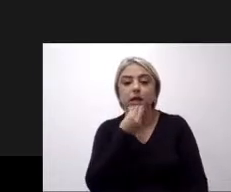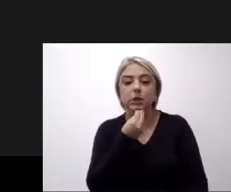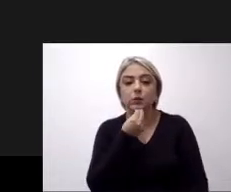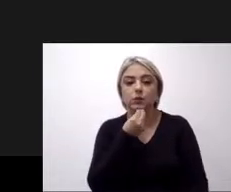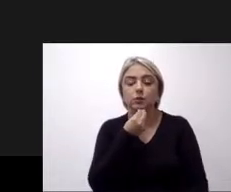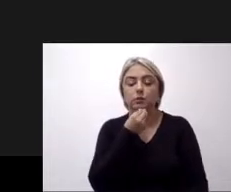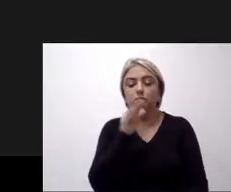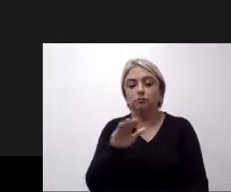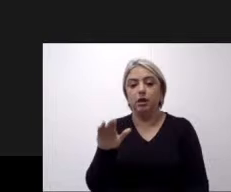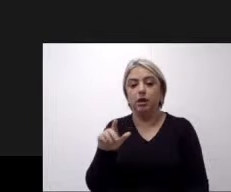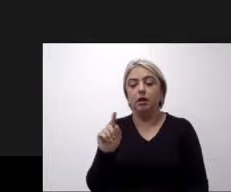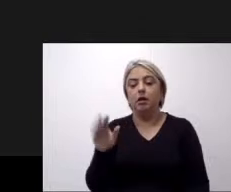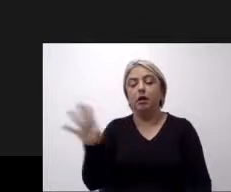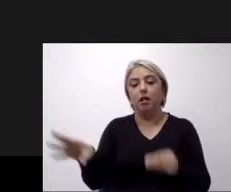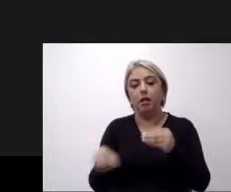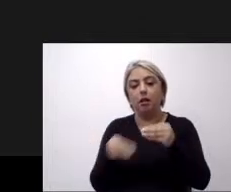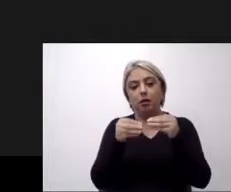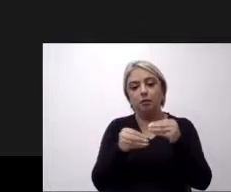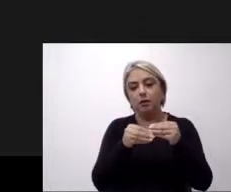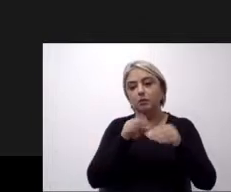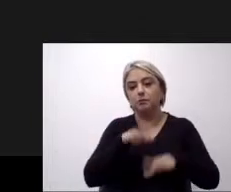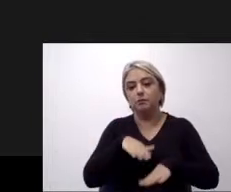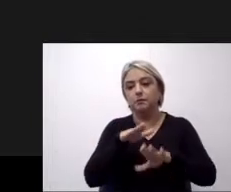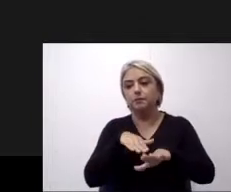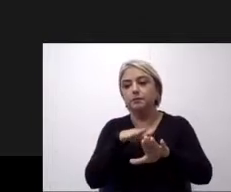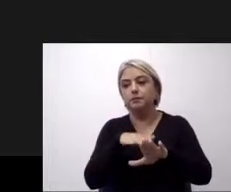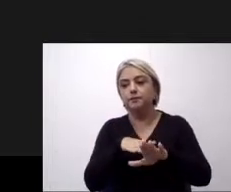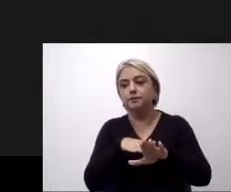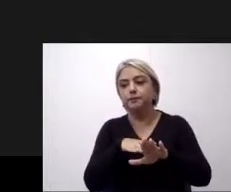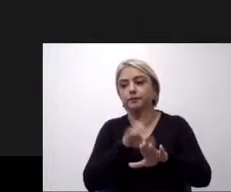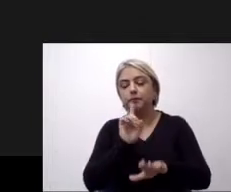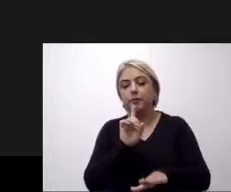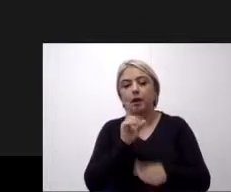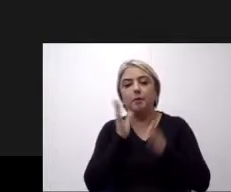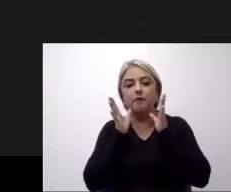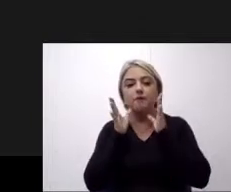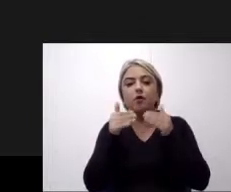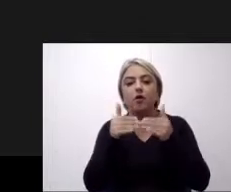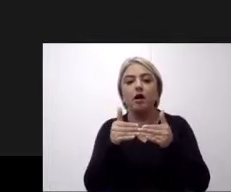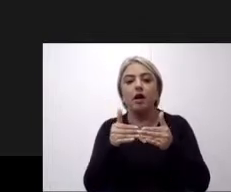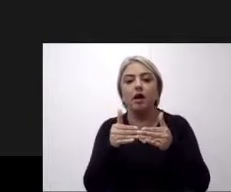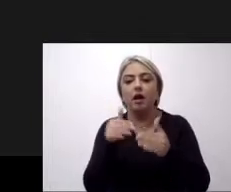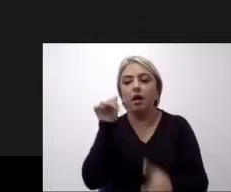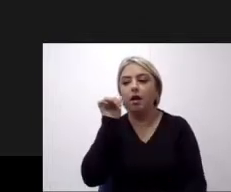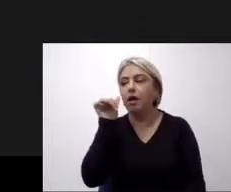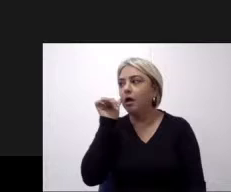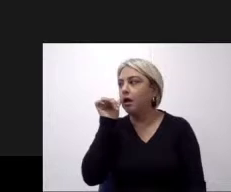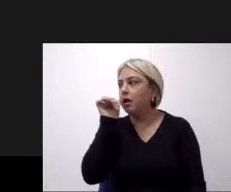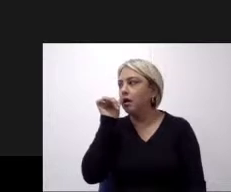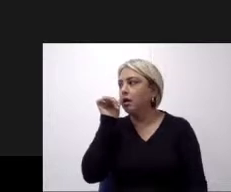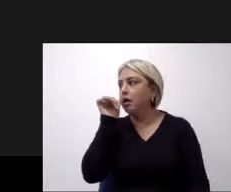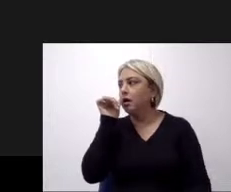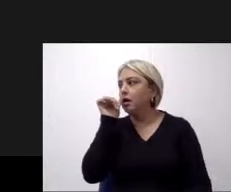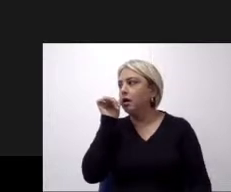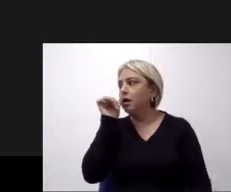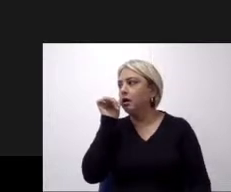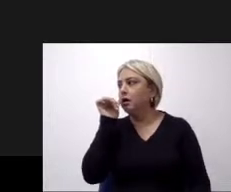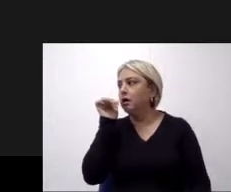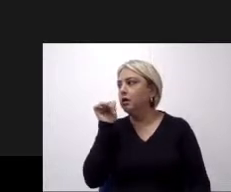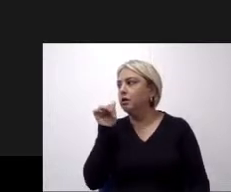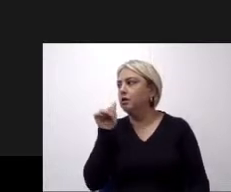that they mobilize for girls are more focused on intimacy and on psychological difficulties.